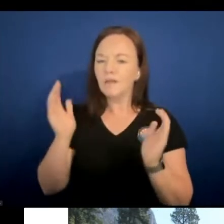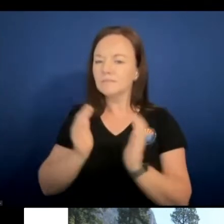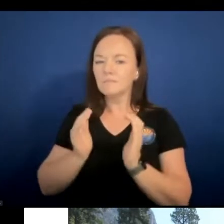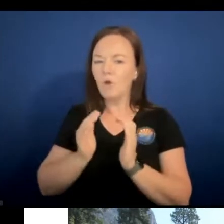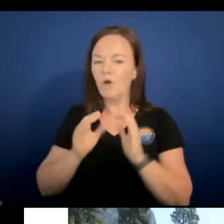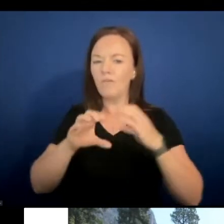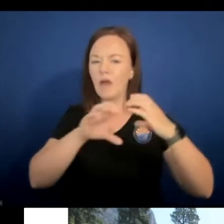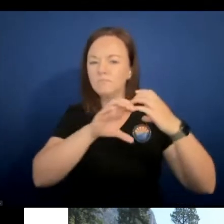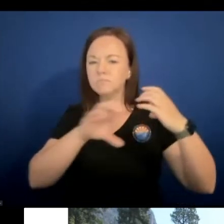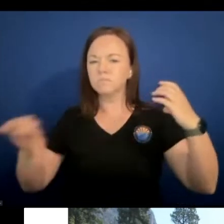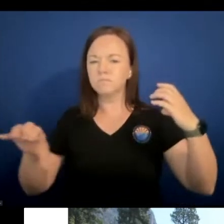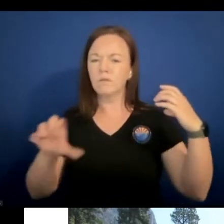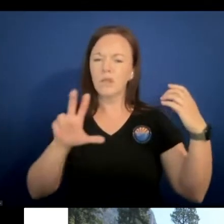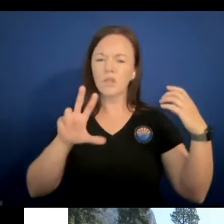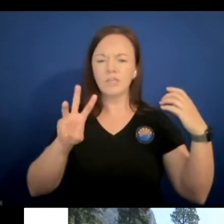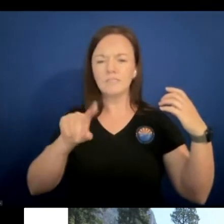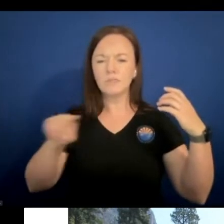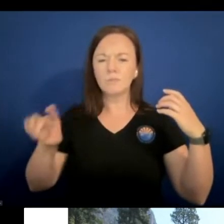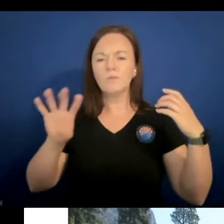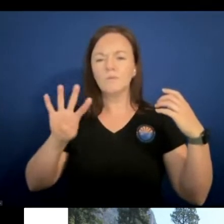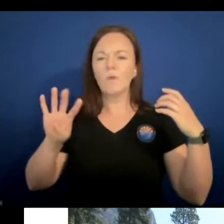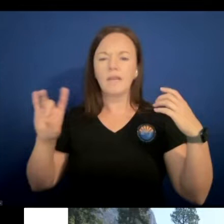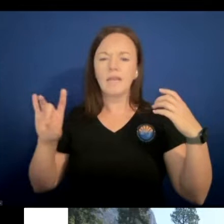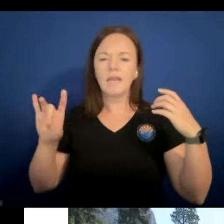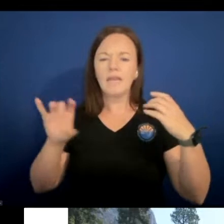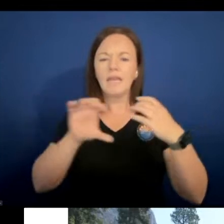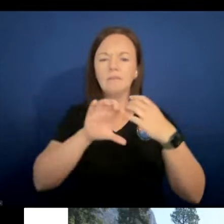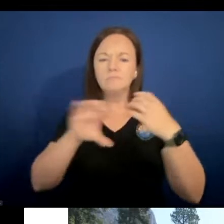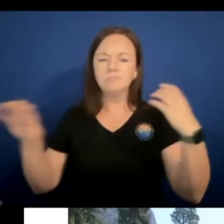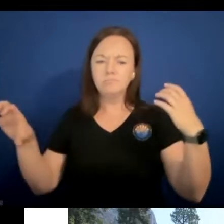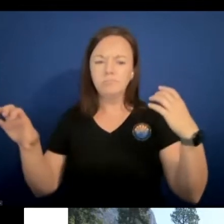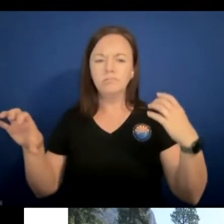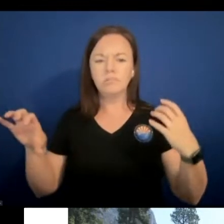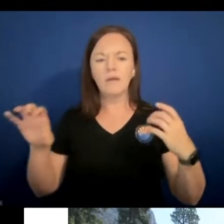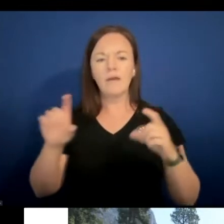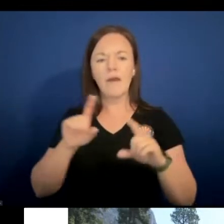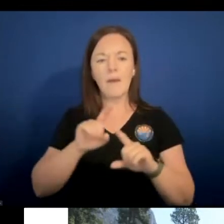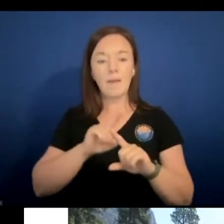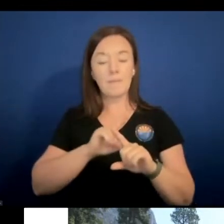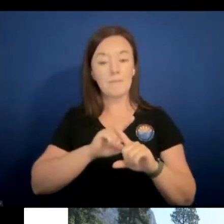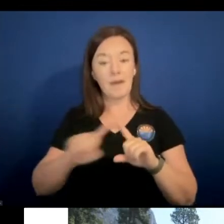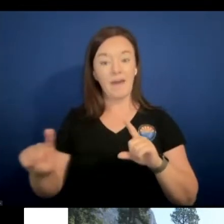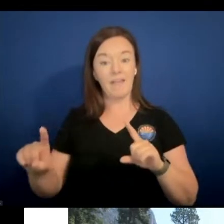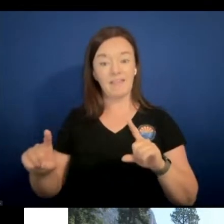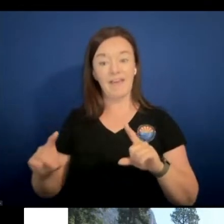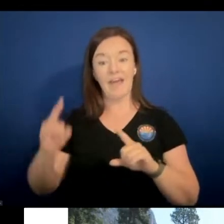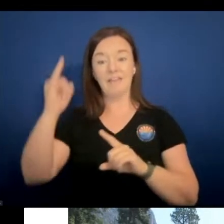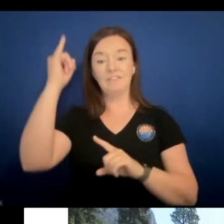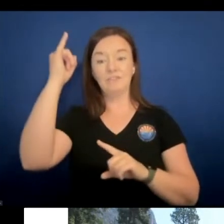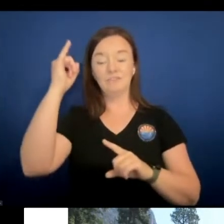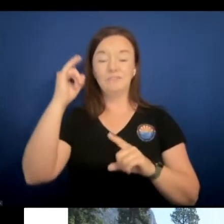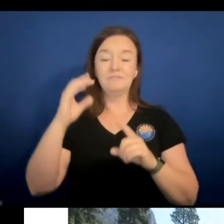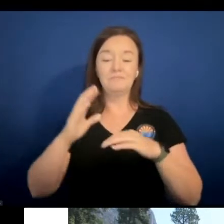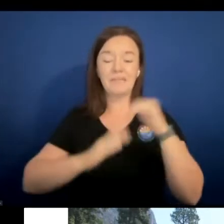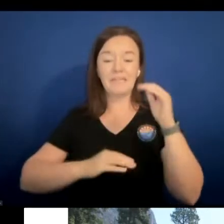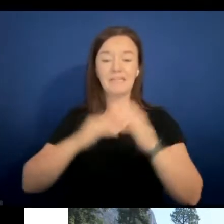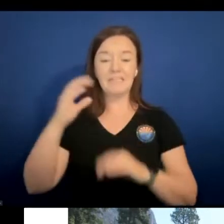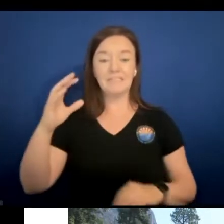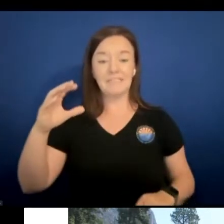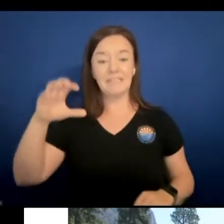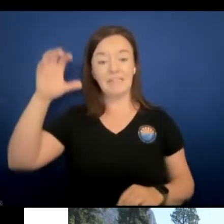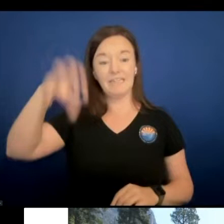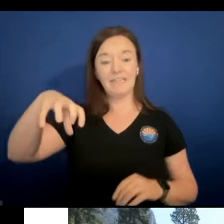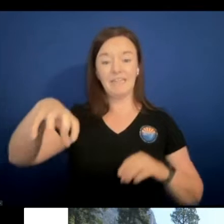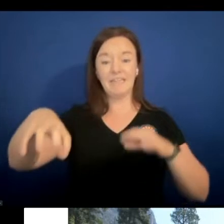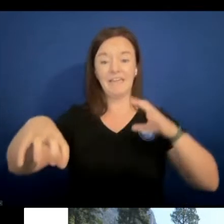to 48-inch culvert, so it's not small. But it held it up and it deposited it right there. And it's